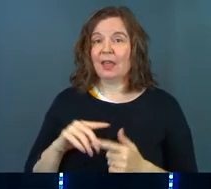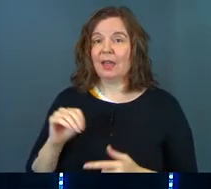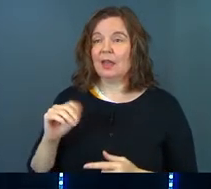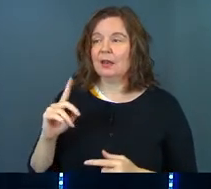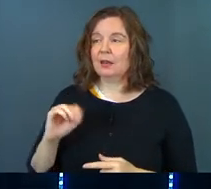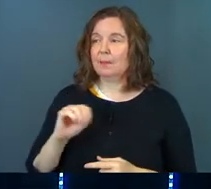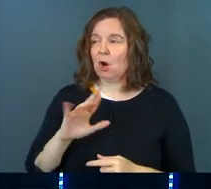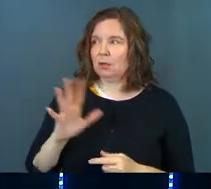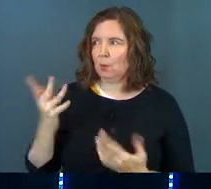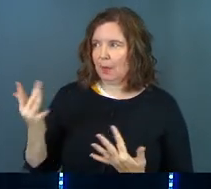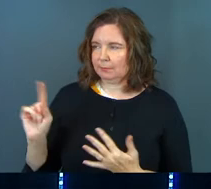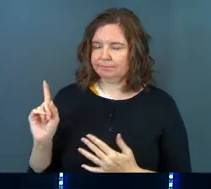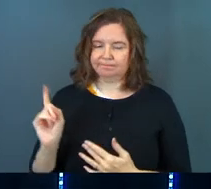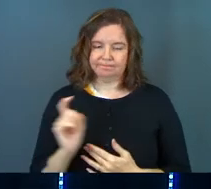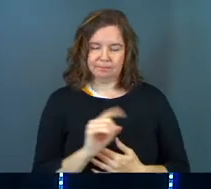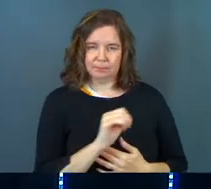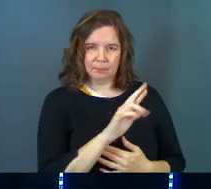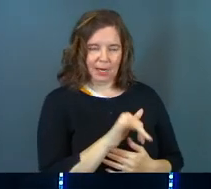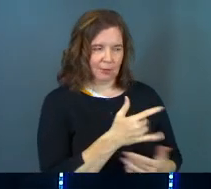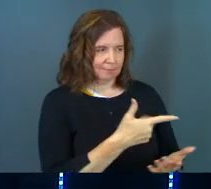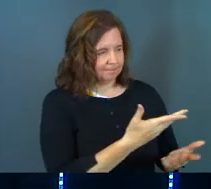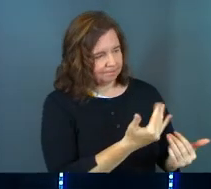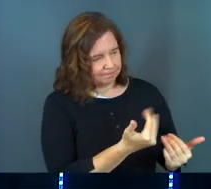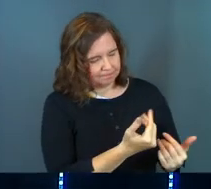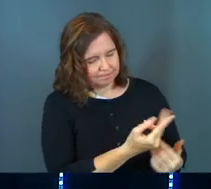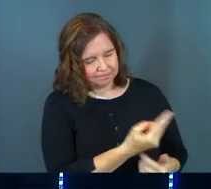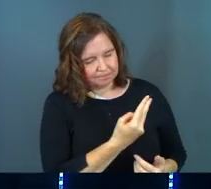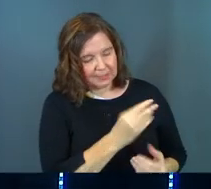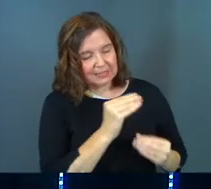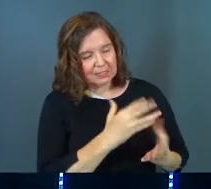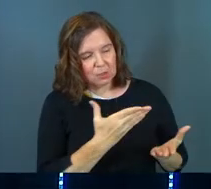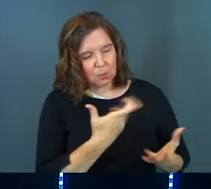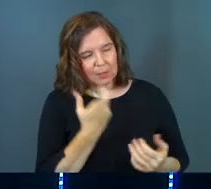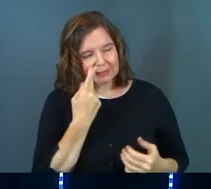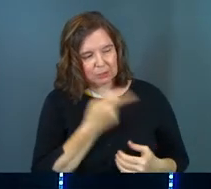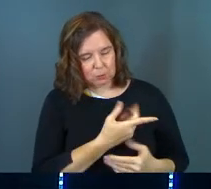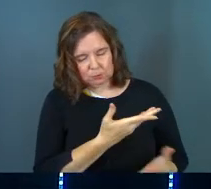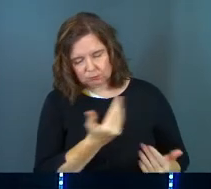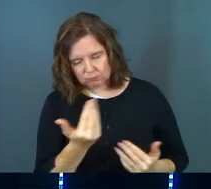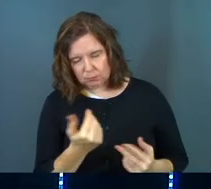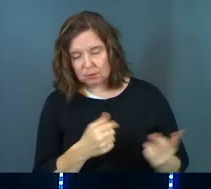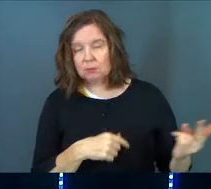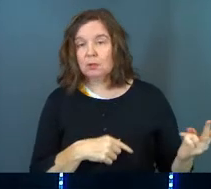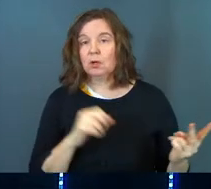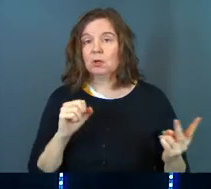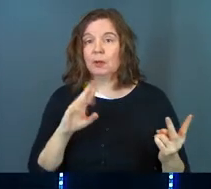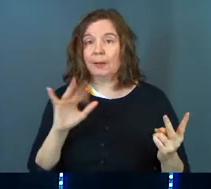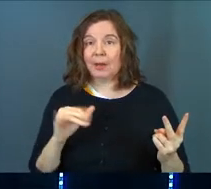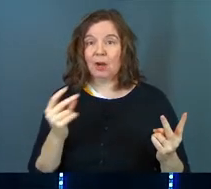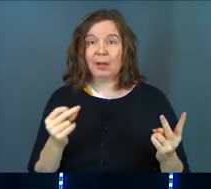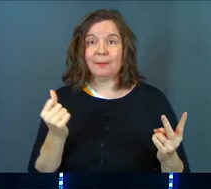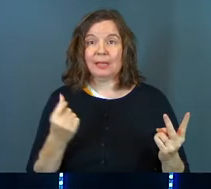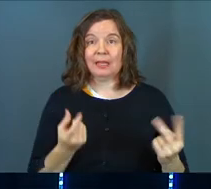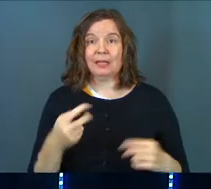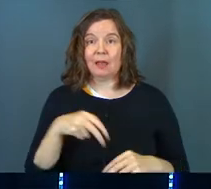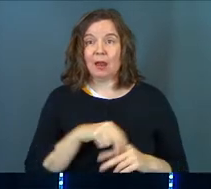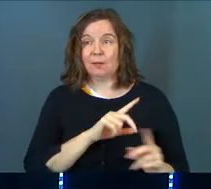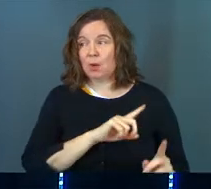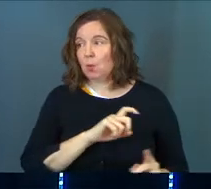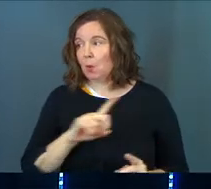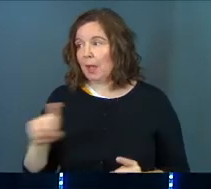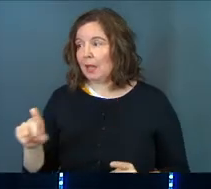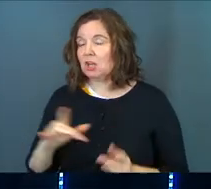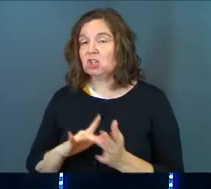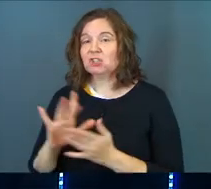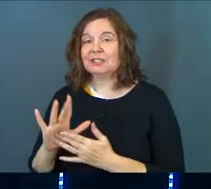Mary, and she called Mary aside from the mourners, and she told her, the teacher is here and wants to see you. So Mary immediately went to